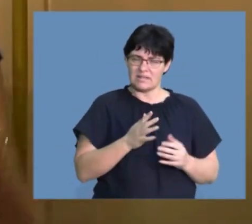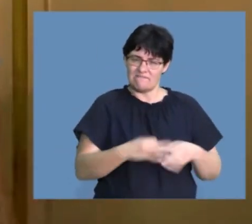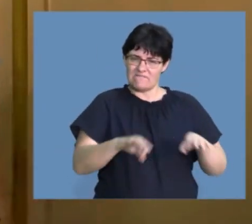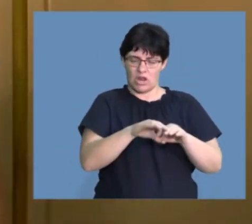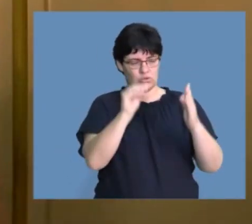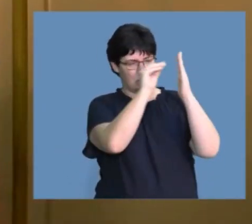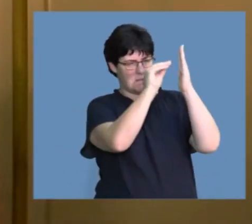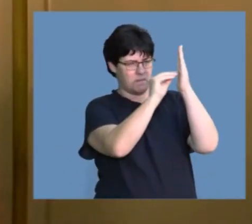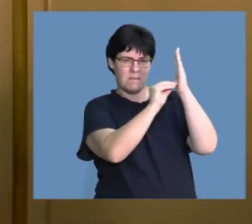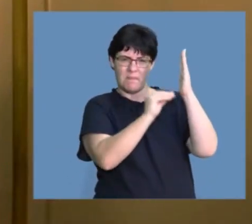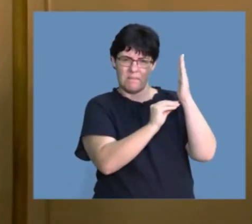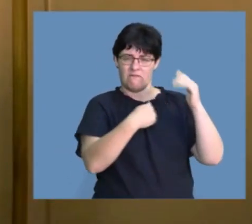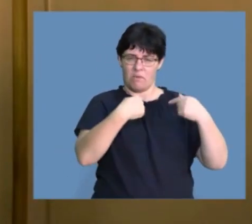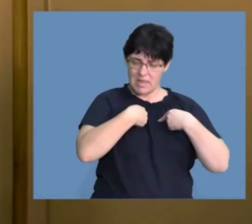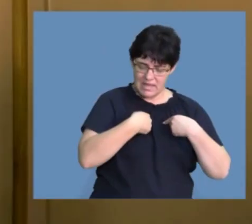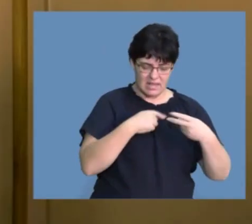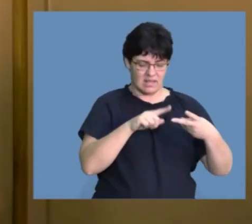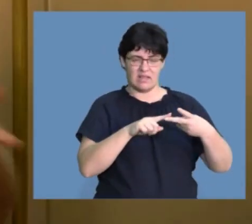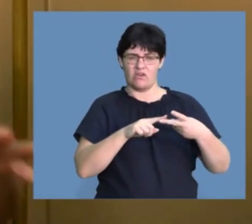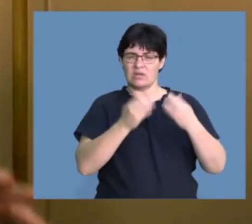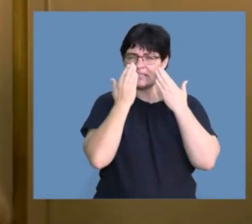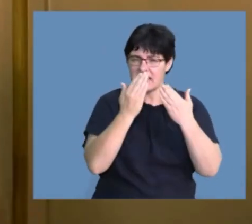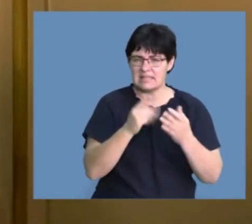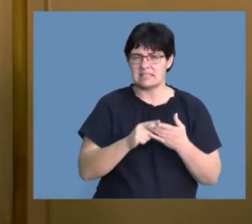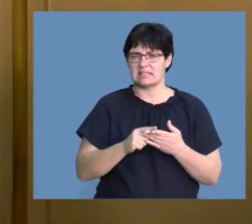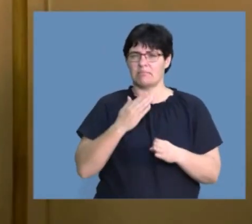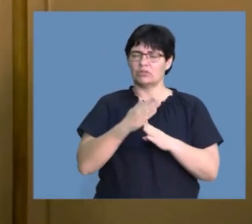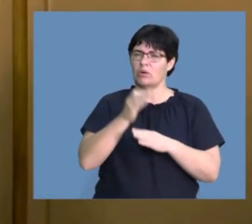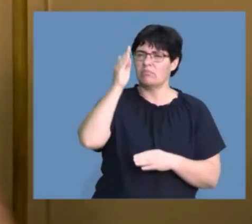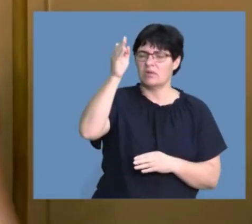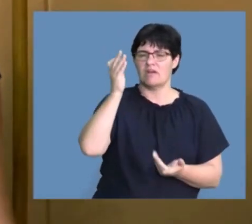for now, for my studies, for my career, for my